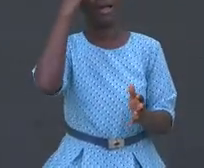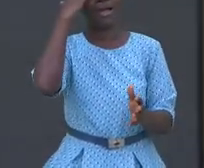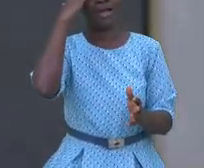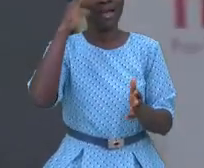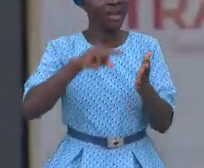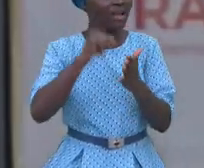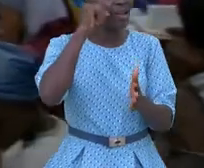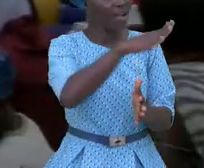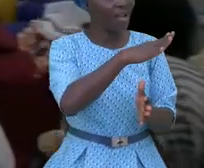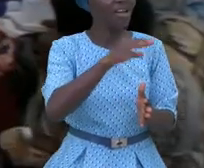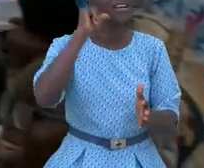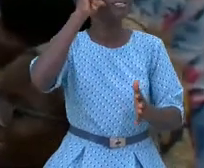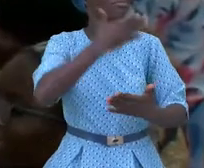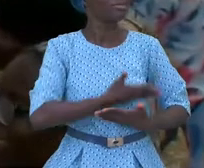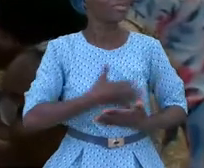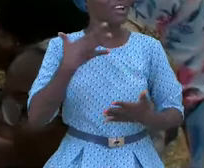Kumuyi.